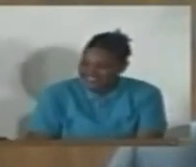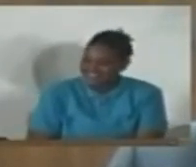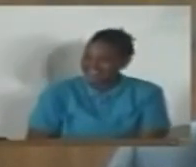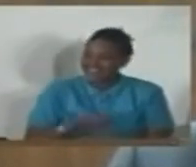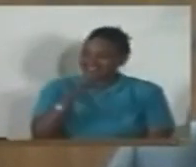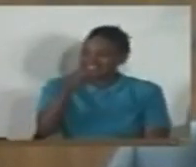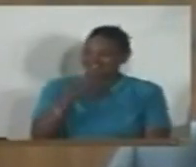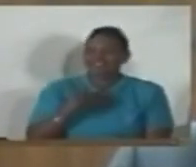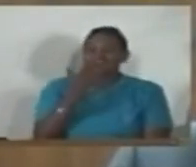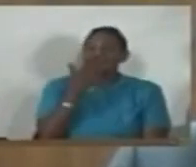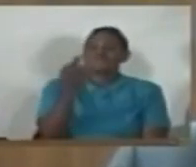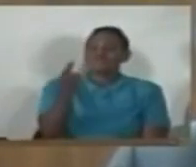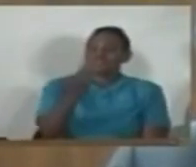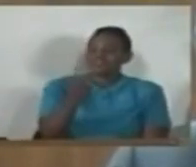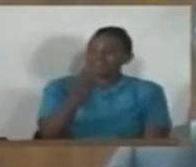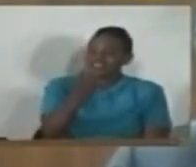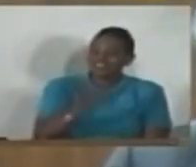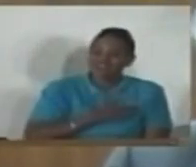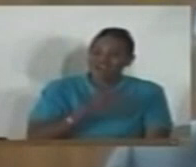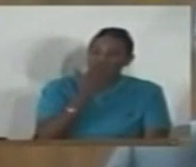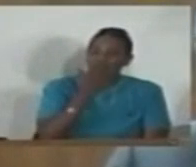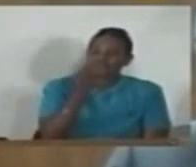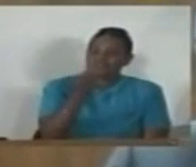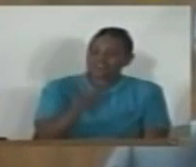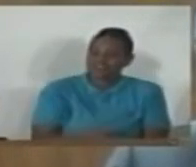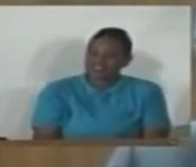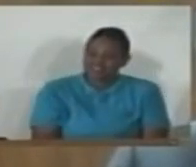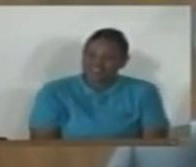He's my good friend, so